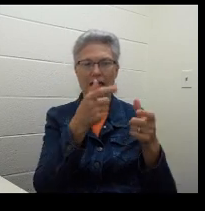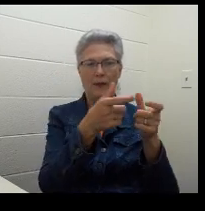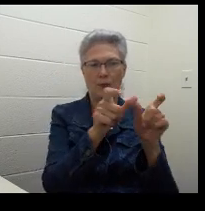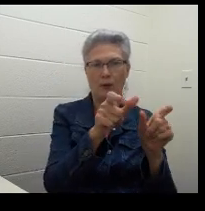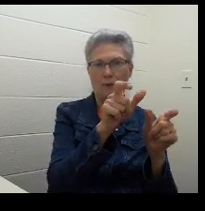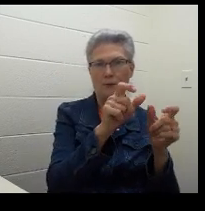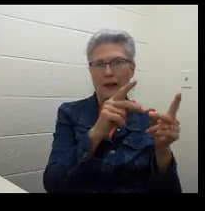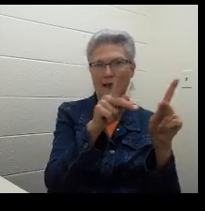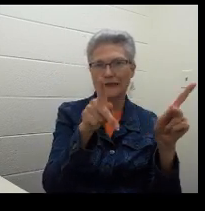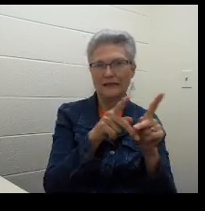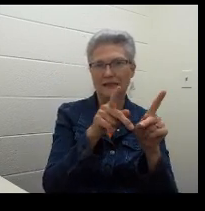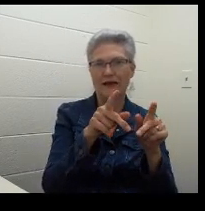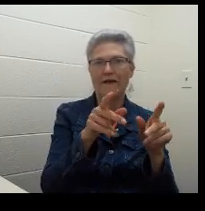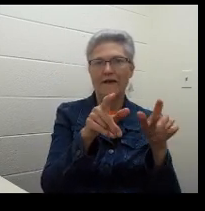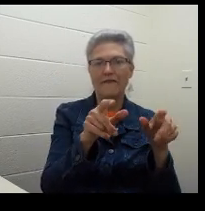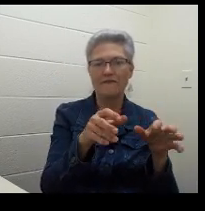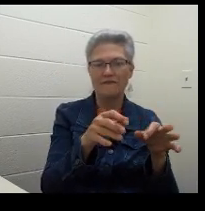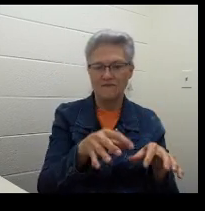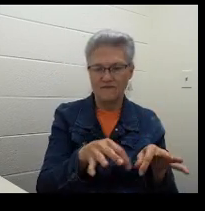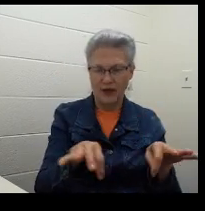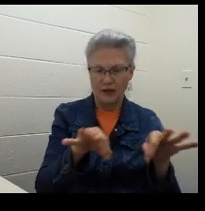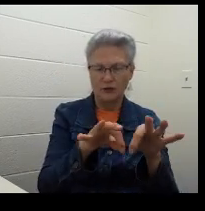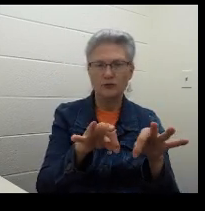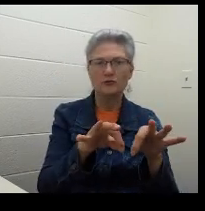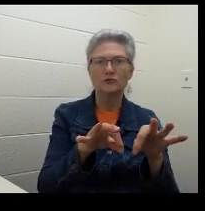have represented in the standard form.